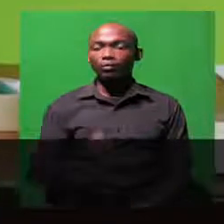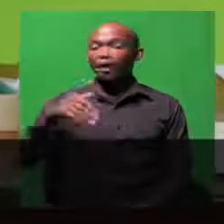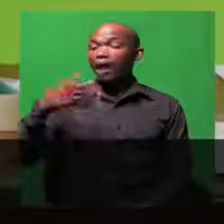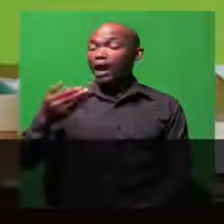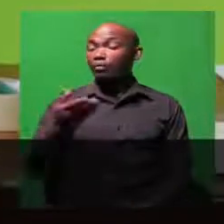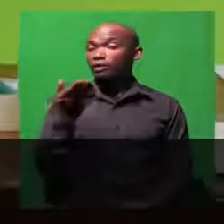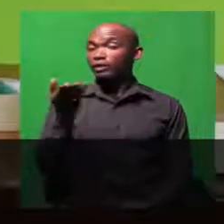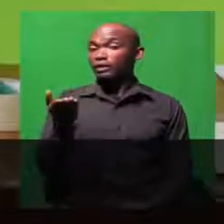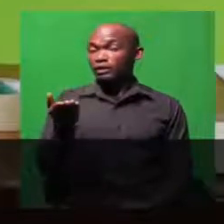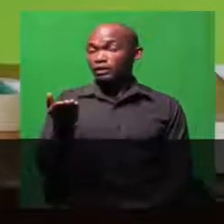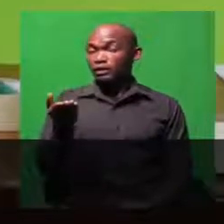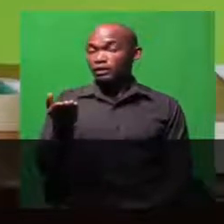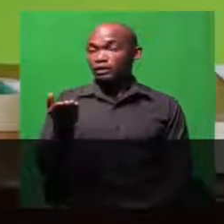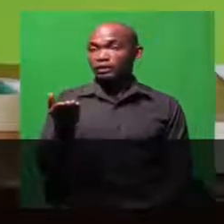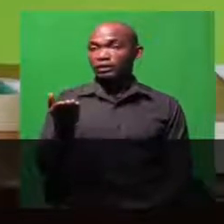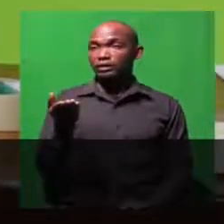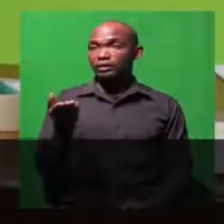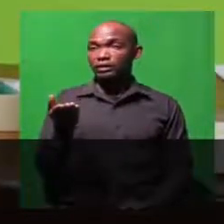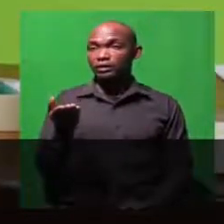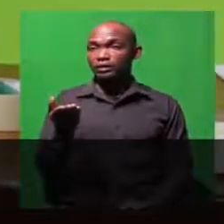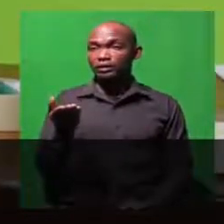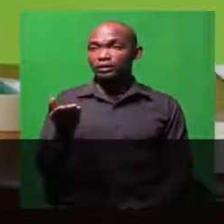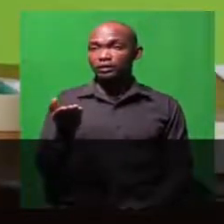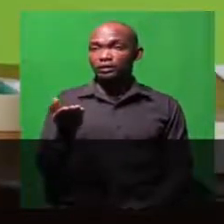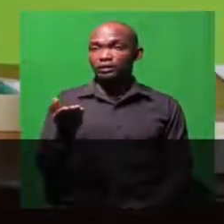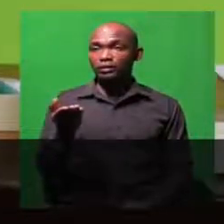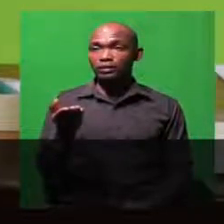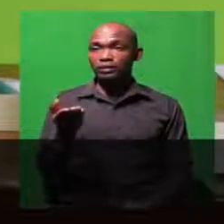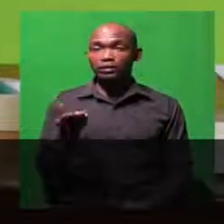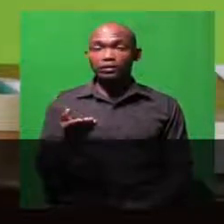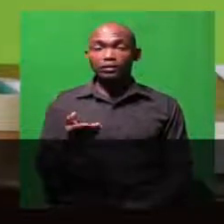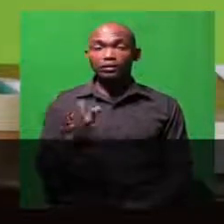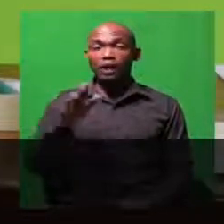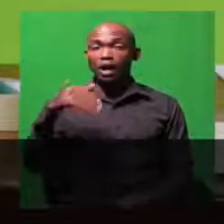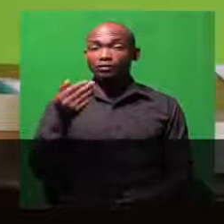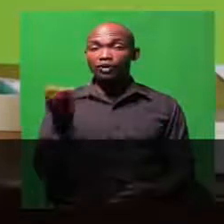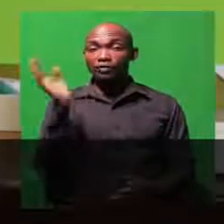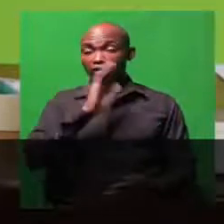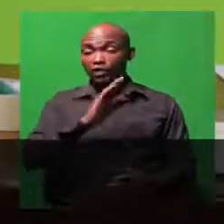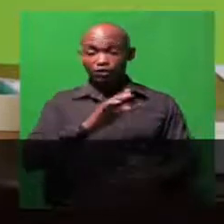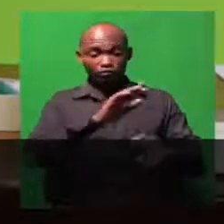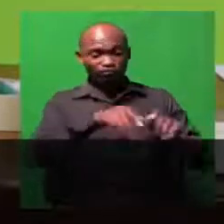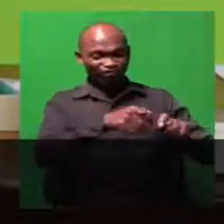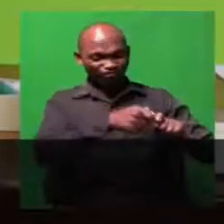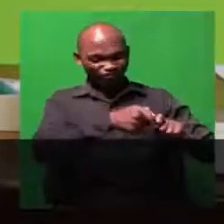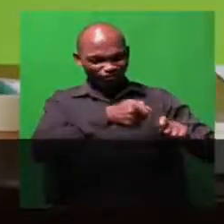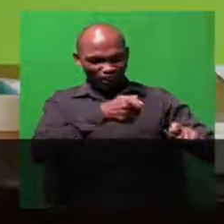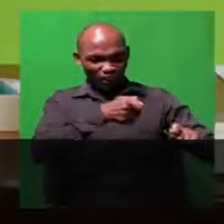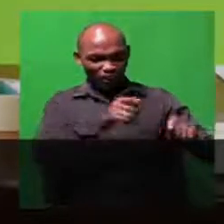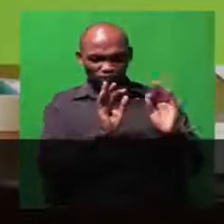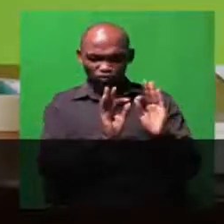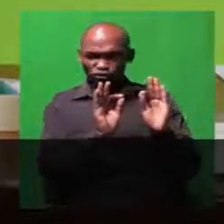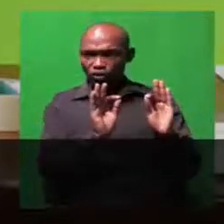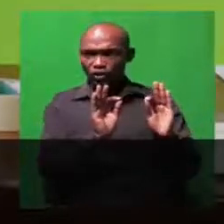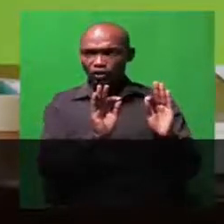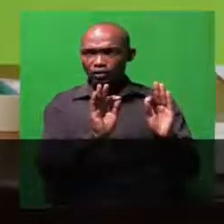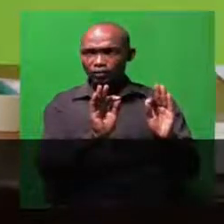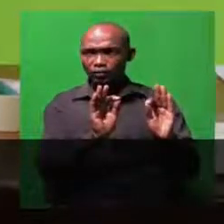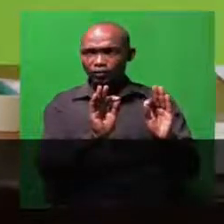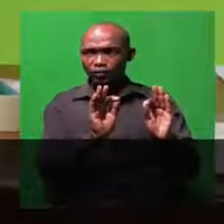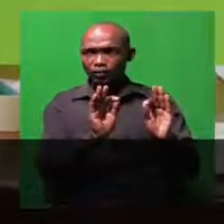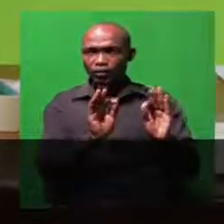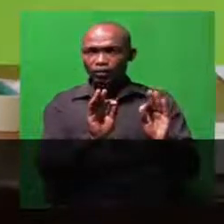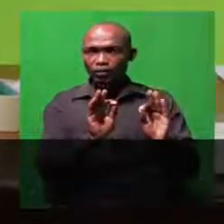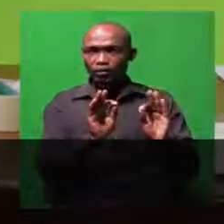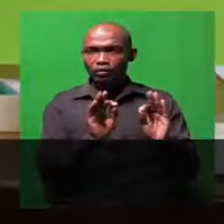Okay, then after that, and gently lower it into the water contained in the